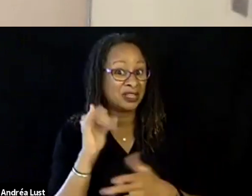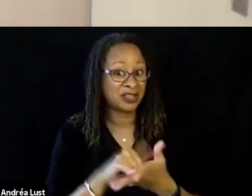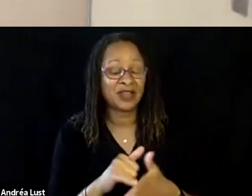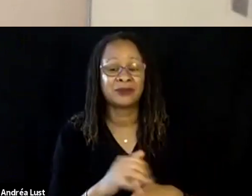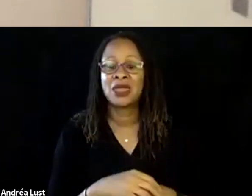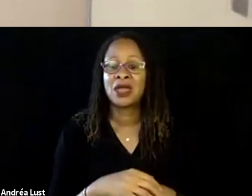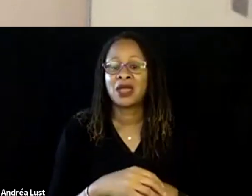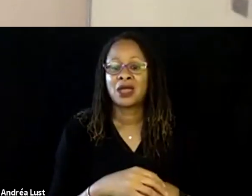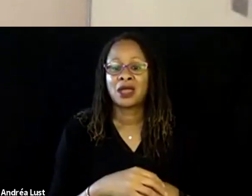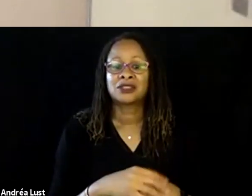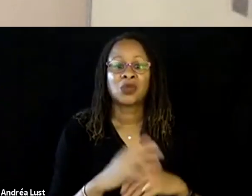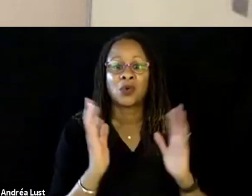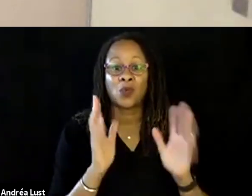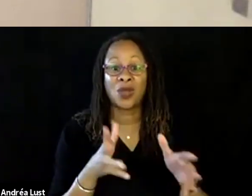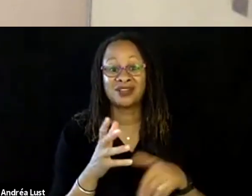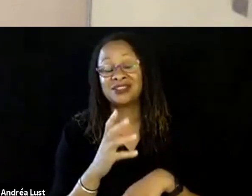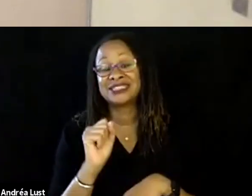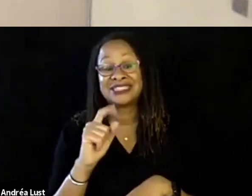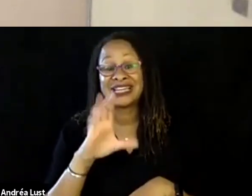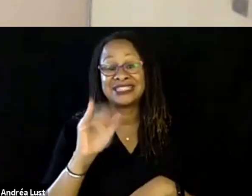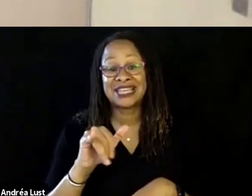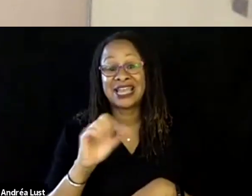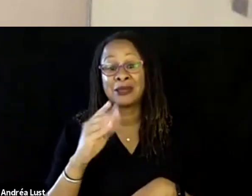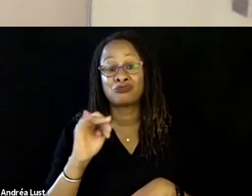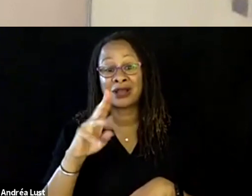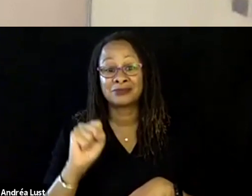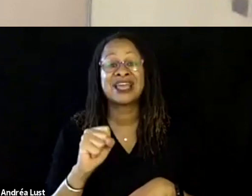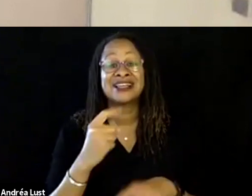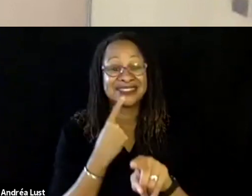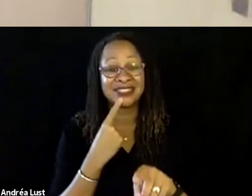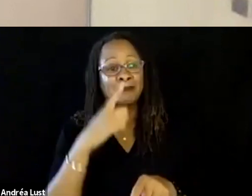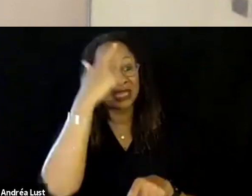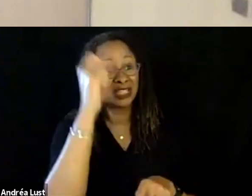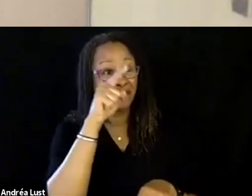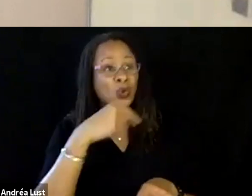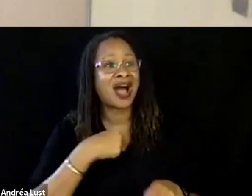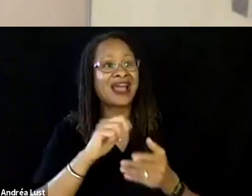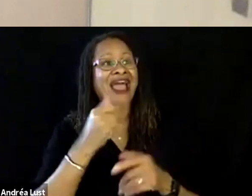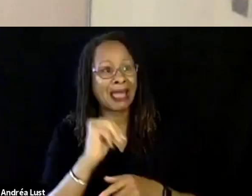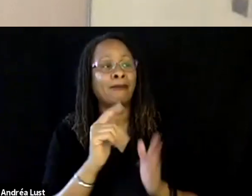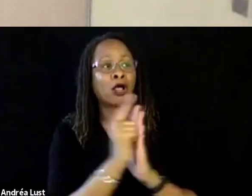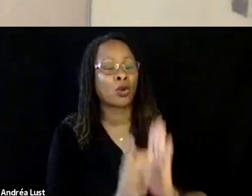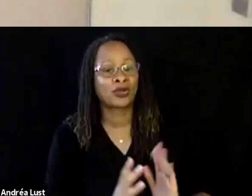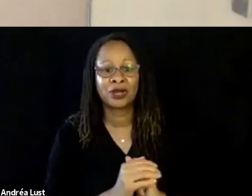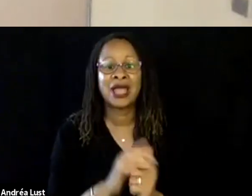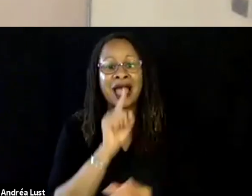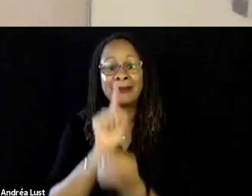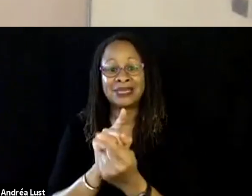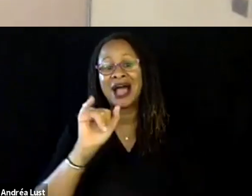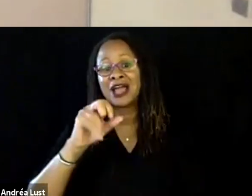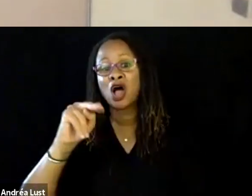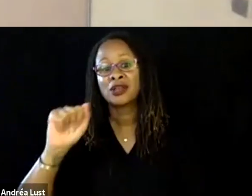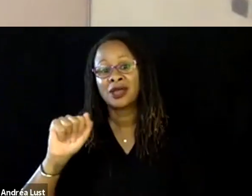I meet Stacey Abrams, and Stacey Abrams comes up to me, because of you, I am a lawyer. I meet Ayanna Pressley, who says,